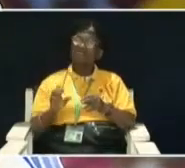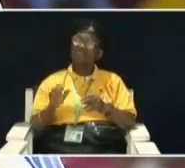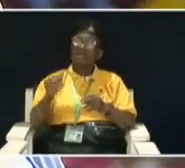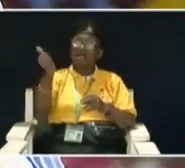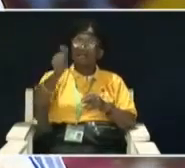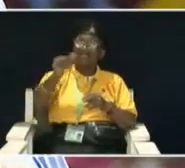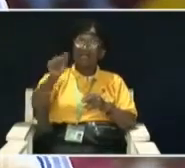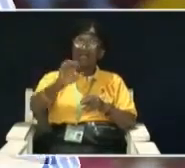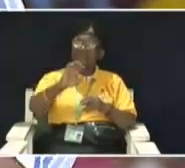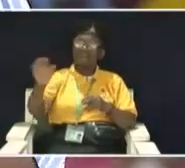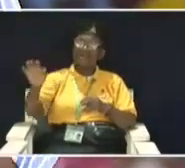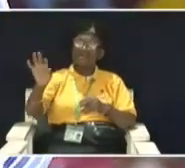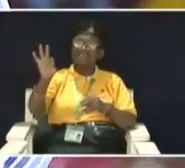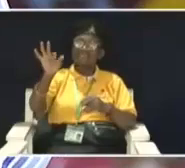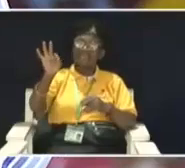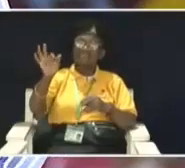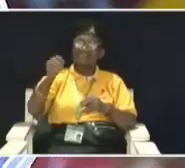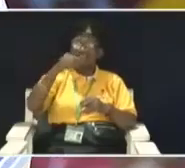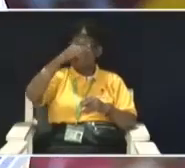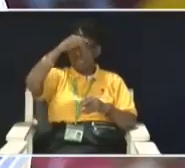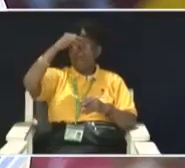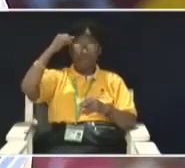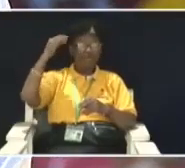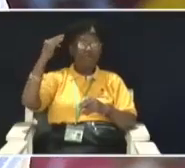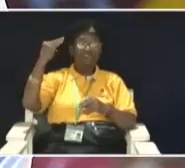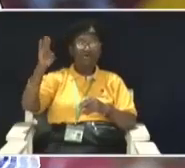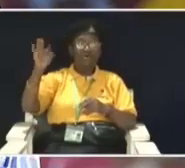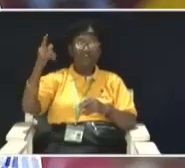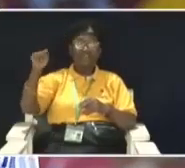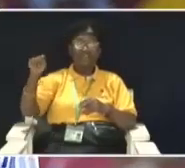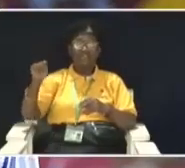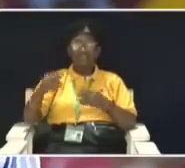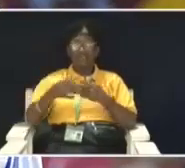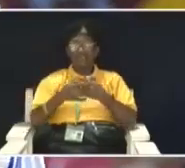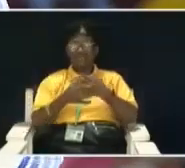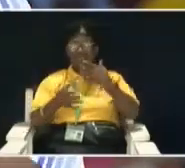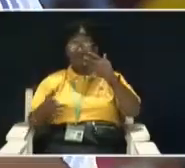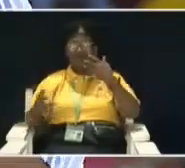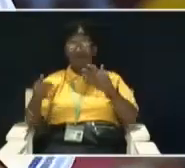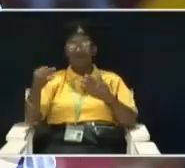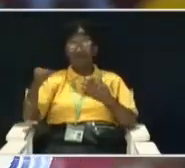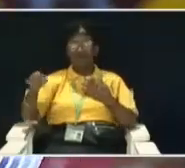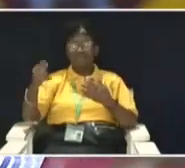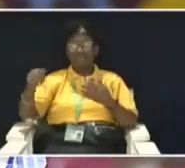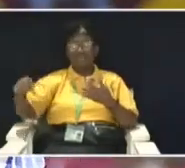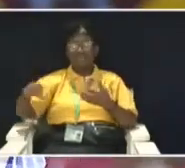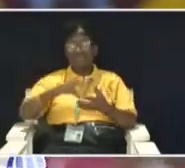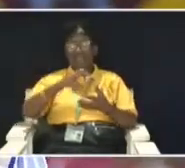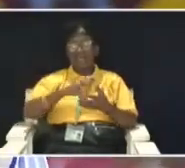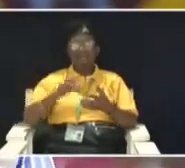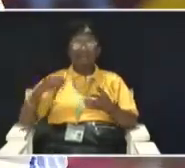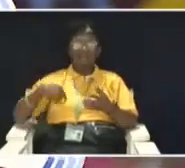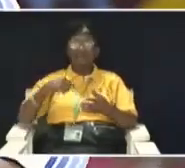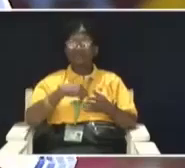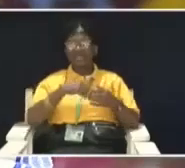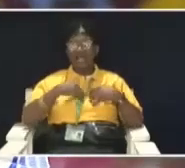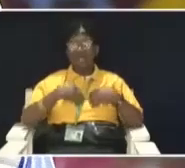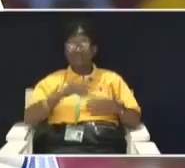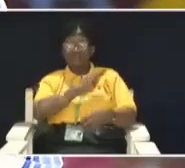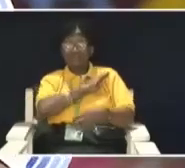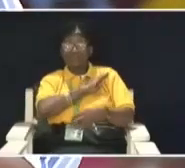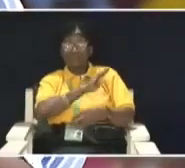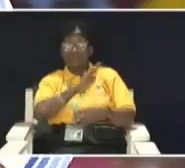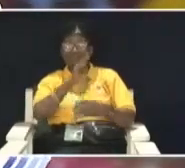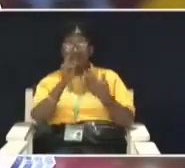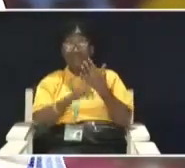19, because of the blood of the Lamb, we have boldness now to